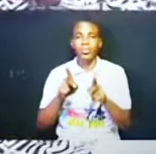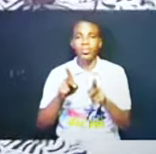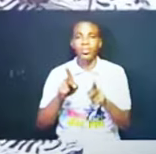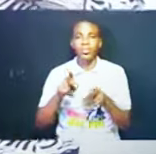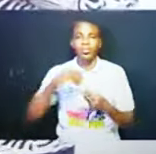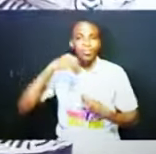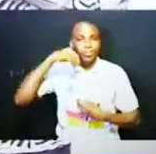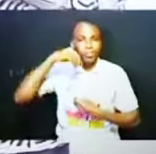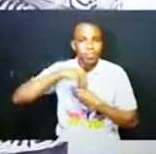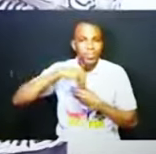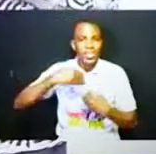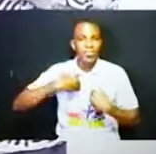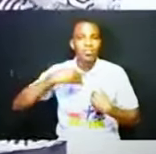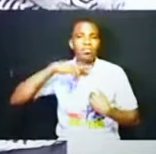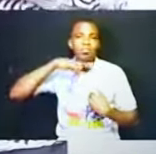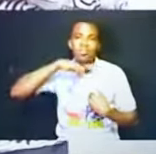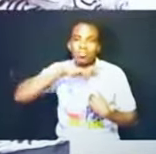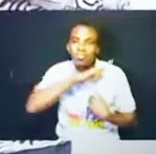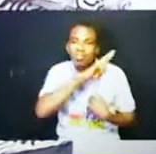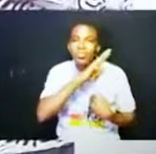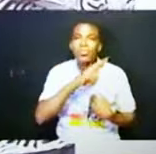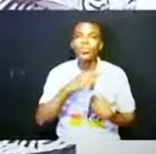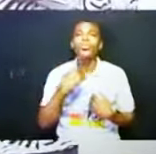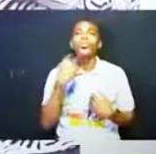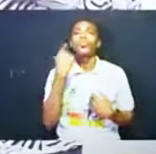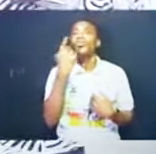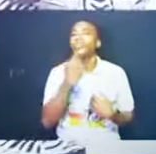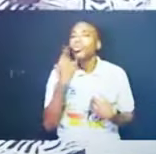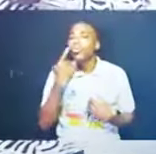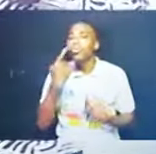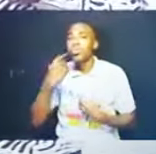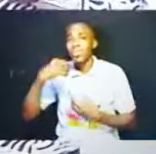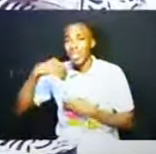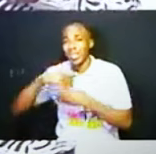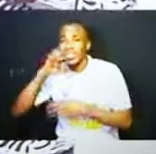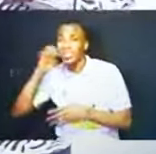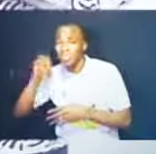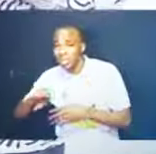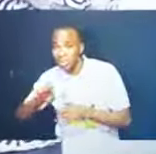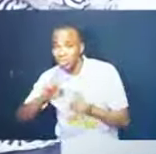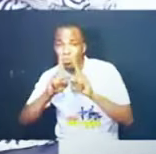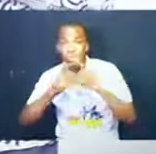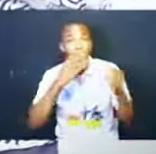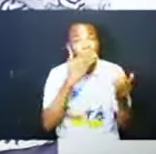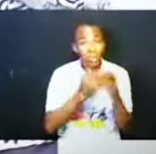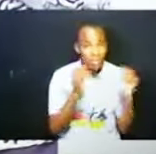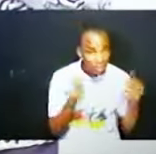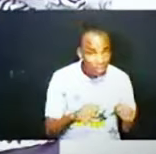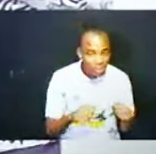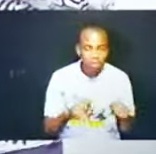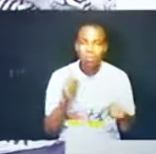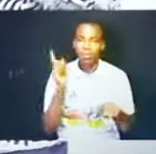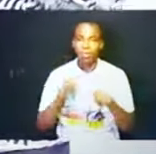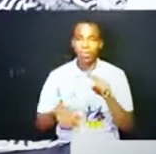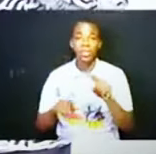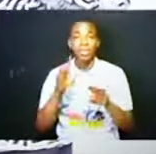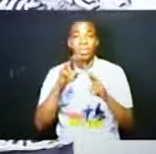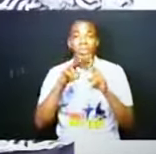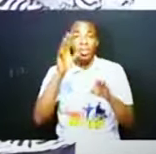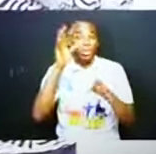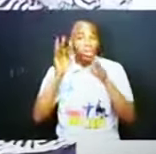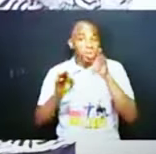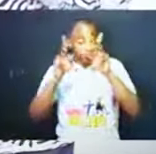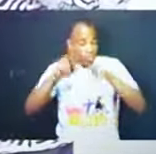good? How can you who are evil say anything good? So once the tree is not good, you don't expect to